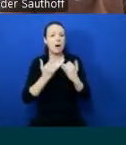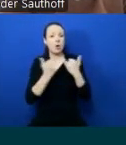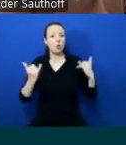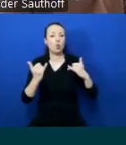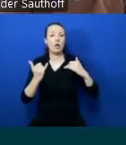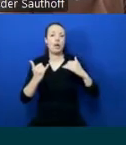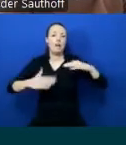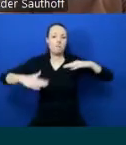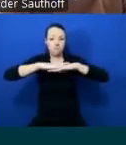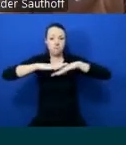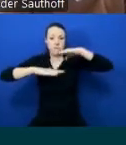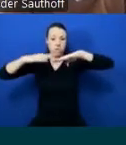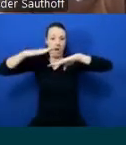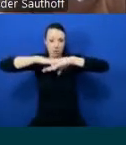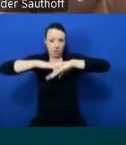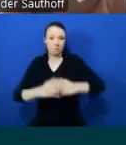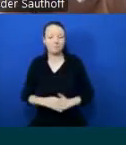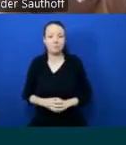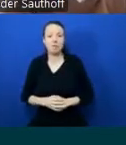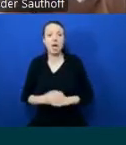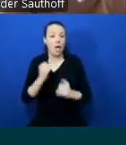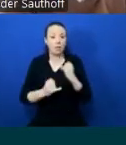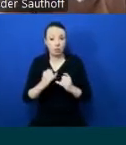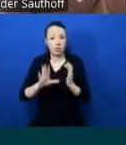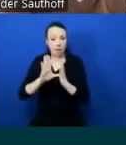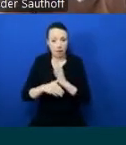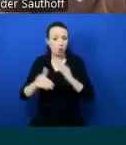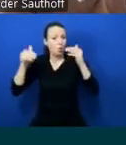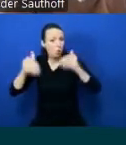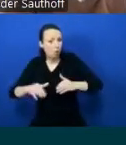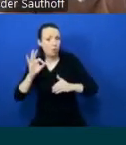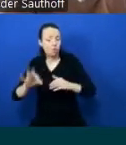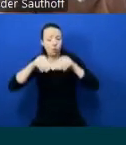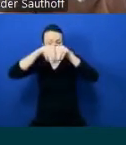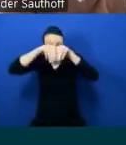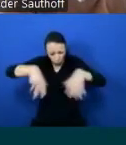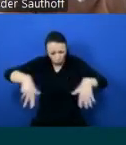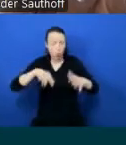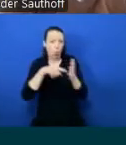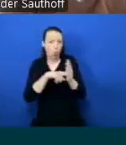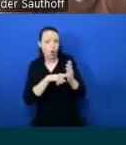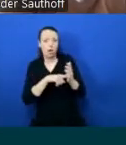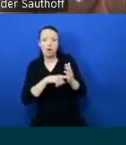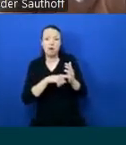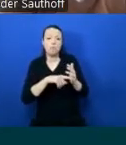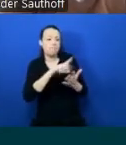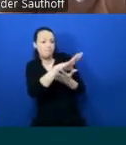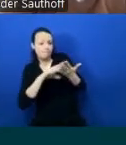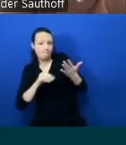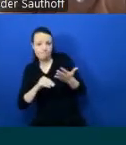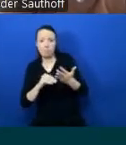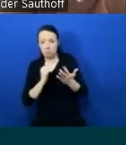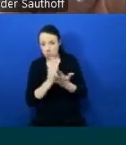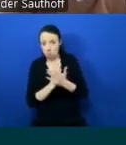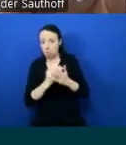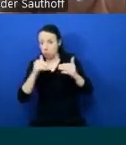structure, green spaces have much more like or become much more like living ecosystems in the